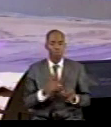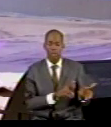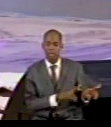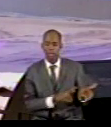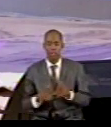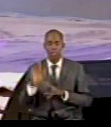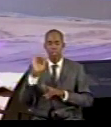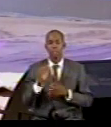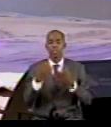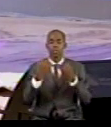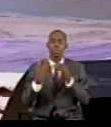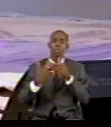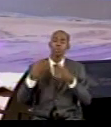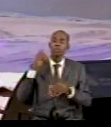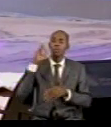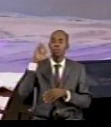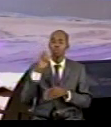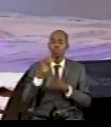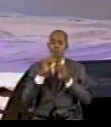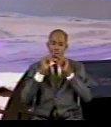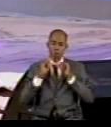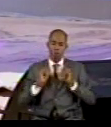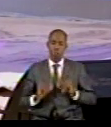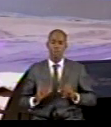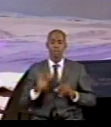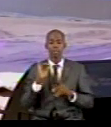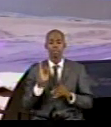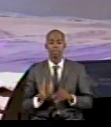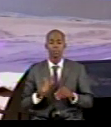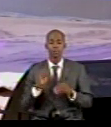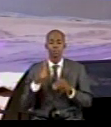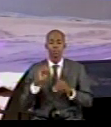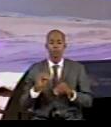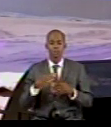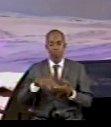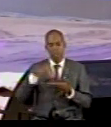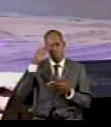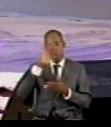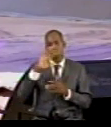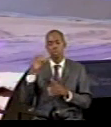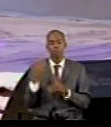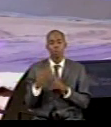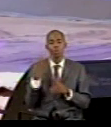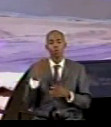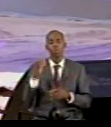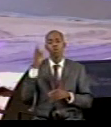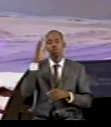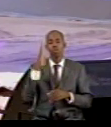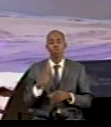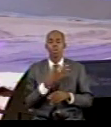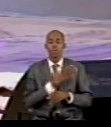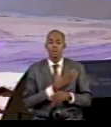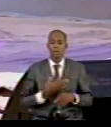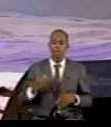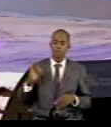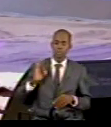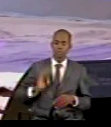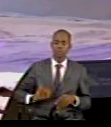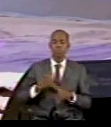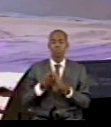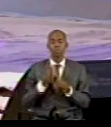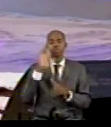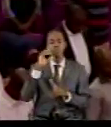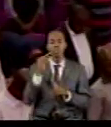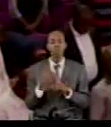you, quietly soaking in the word of God and being benefited by your word